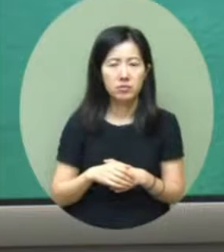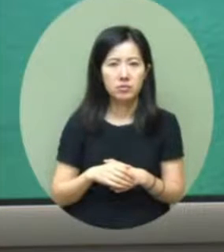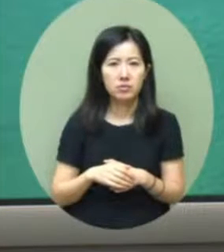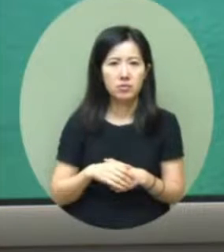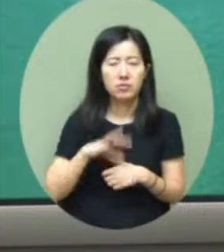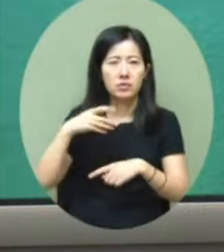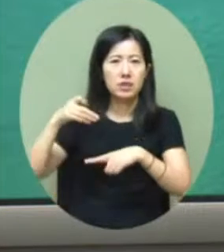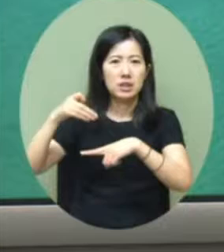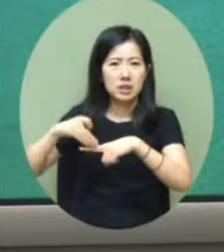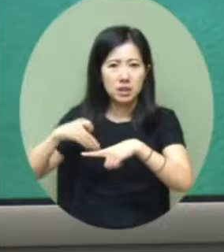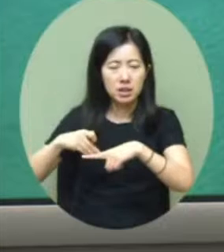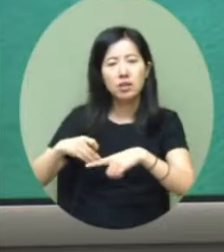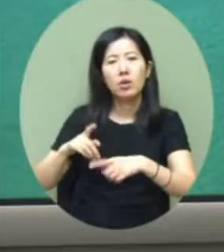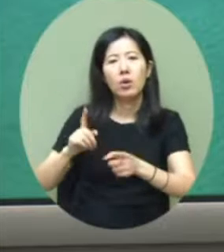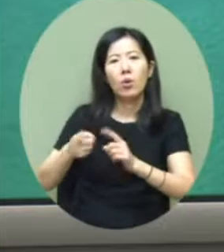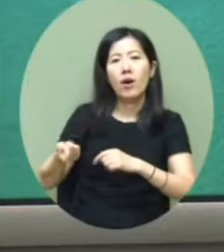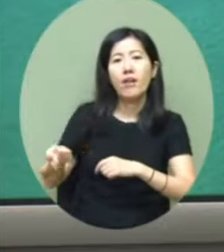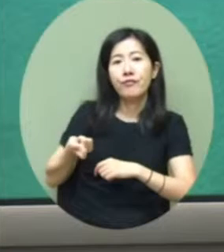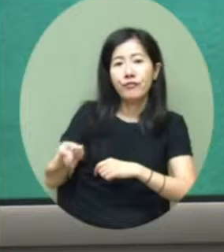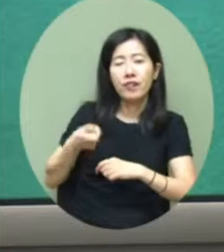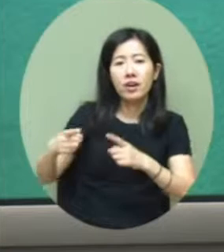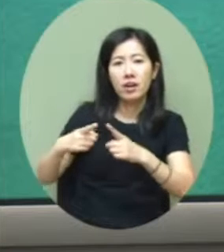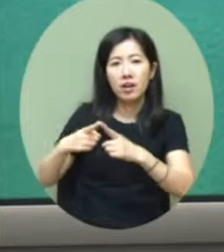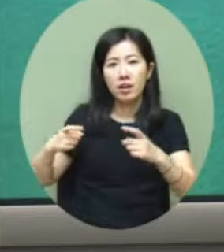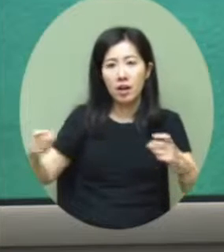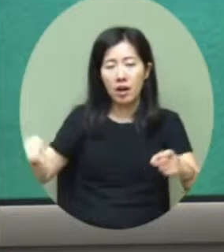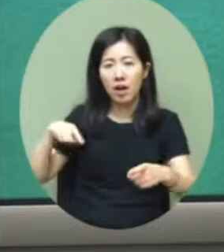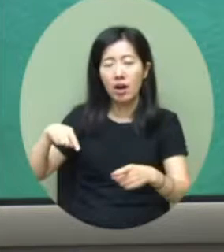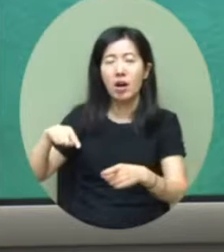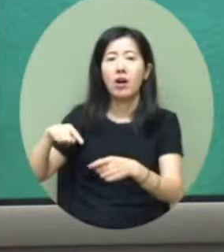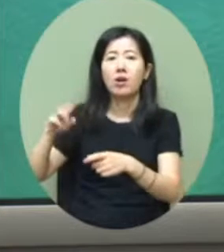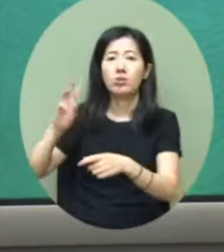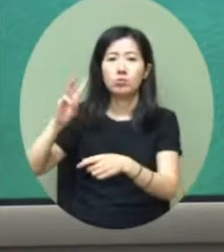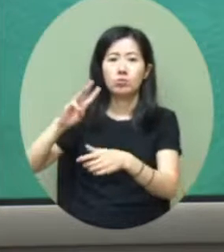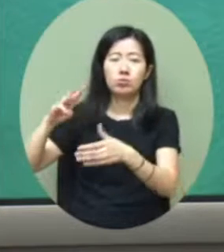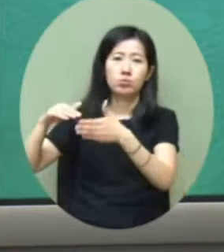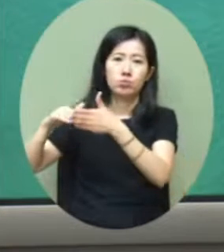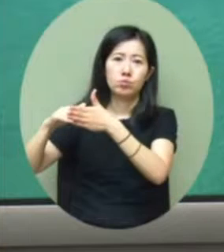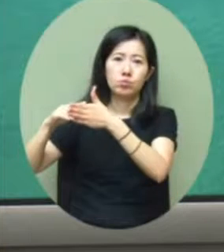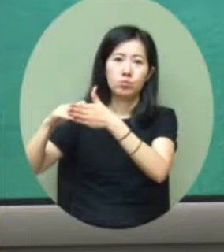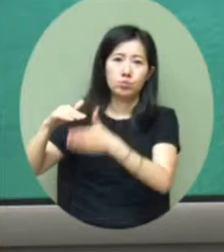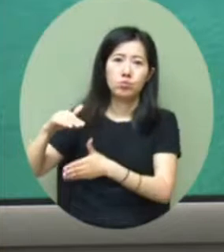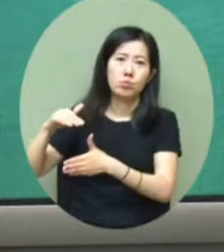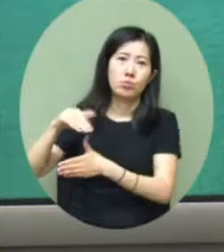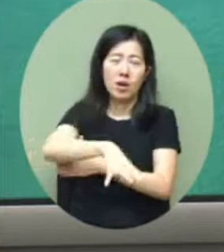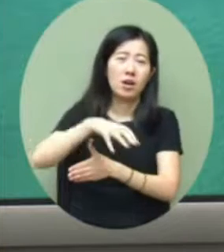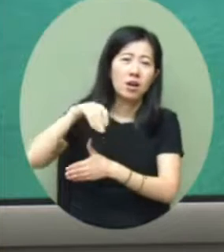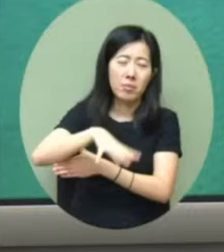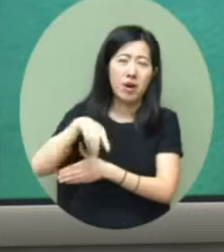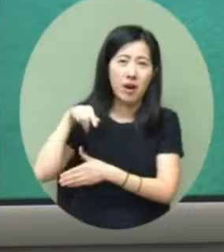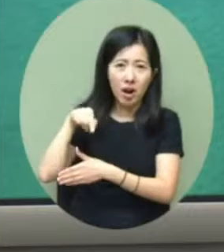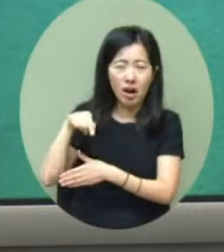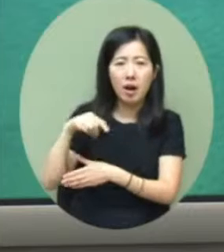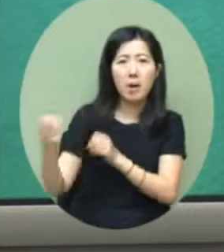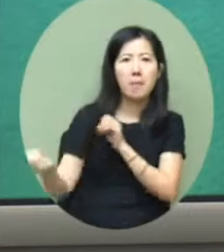way cause any flooding in Hong Kong, because it's a different system. It's a very different